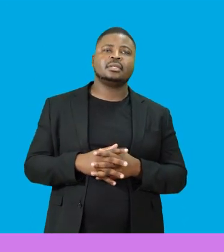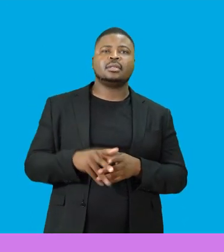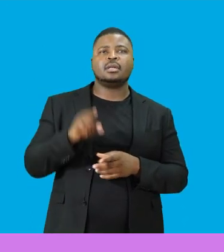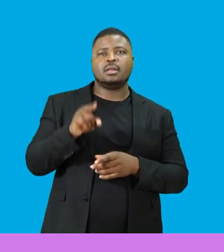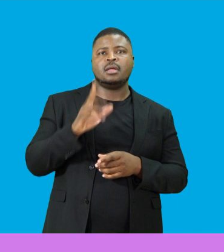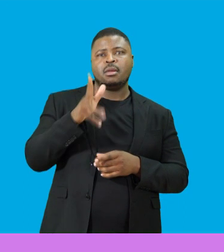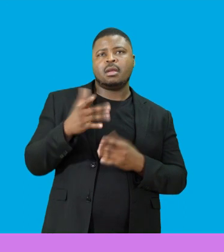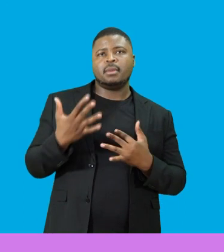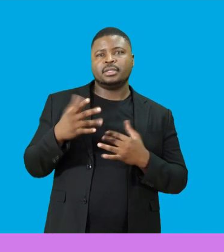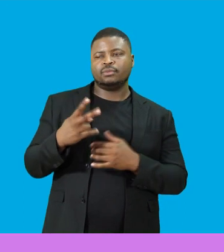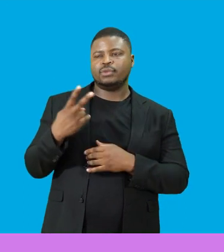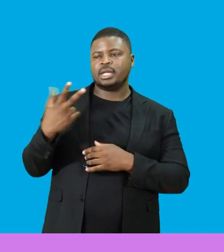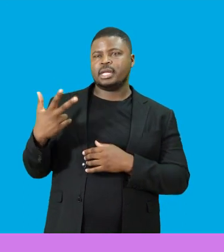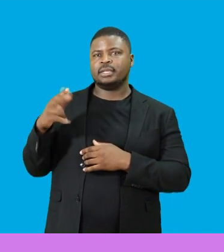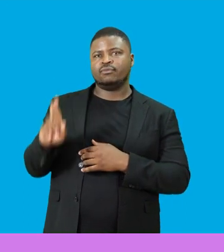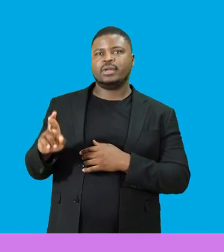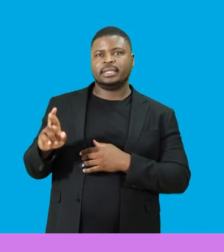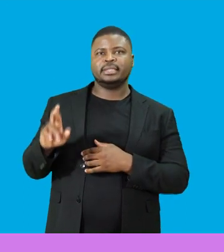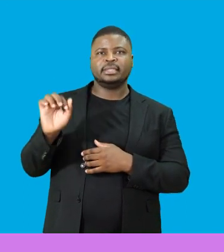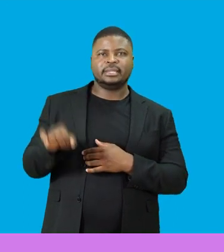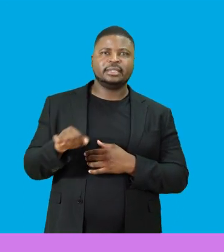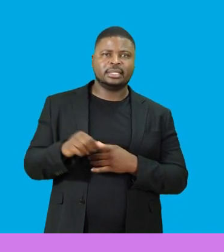multiplied by 8, which gives us 28 rand,